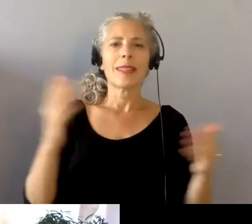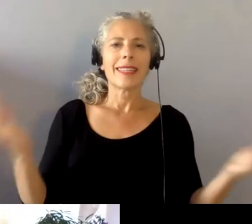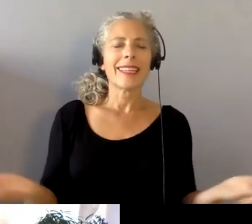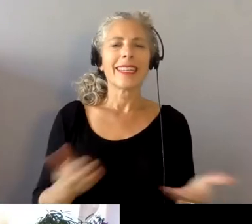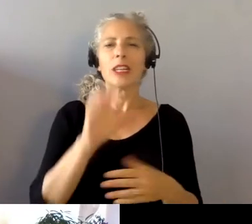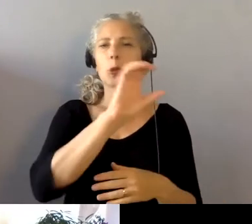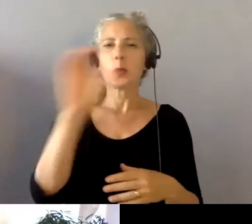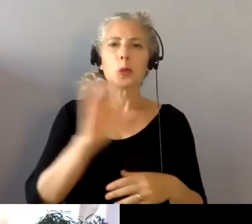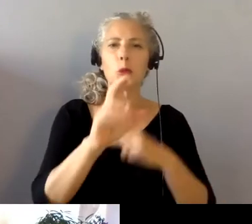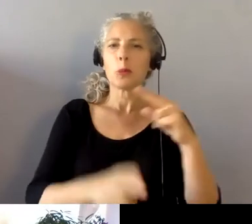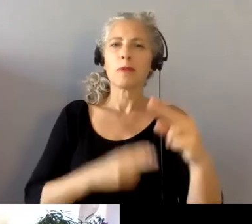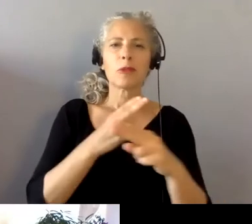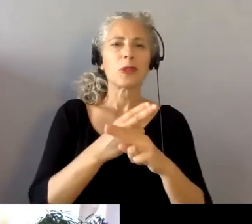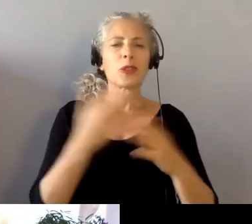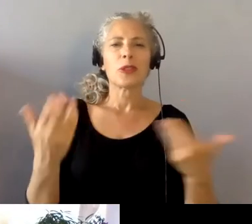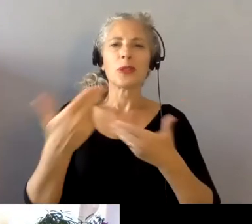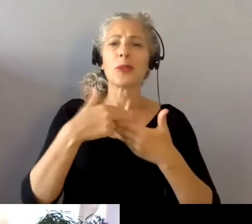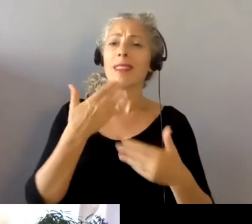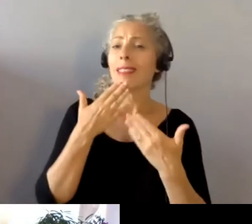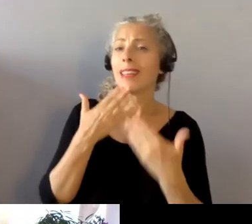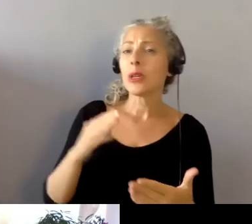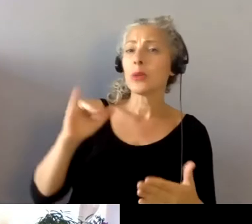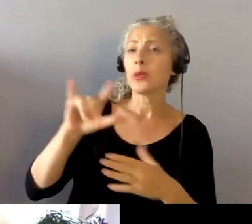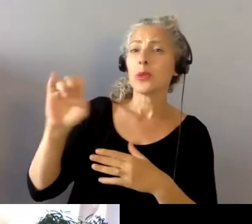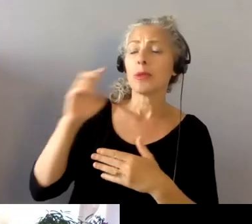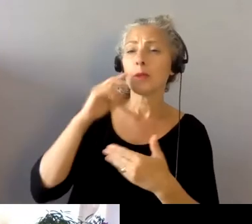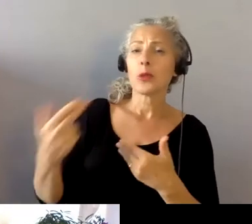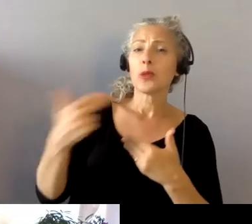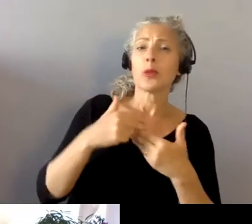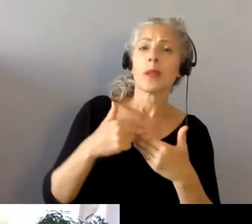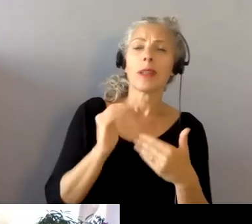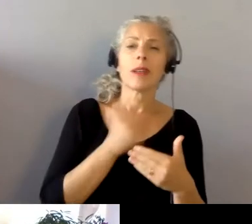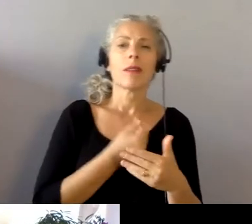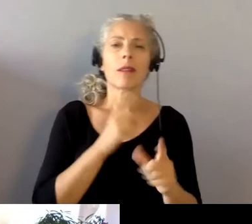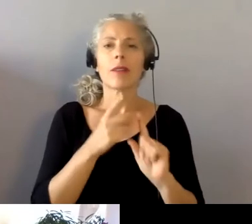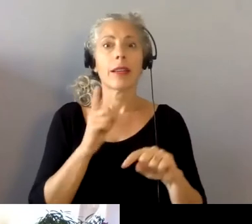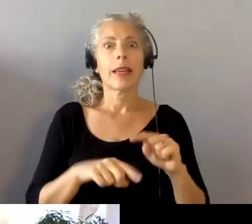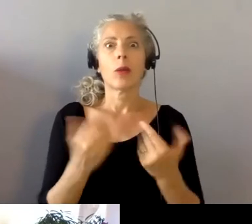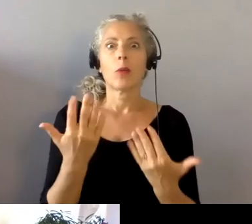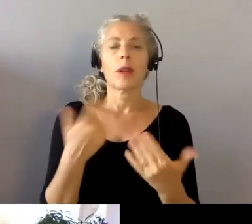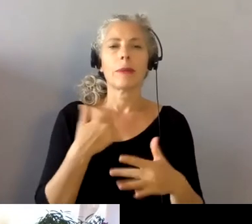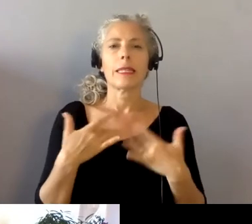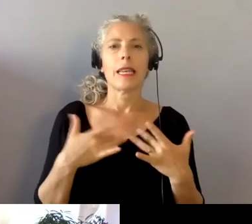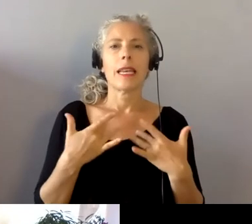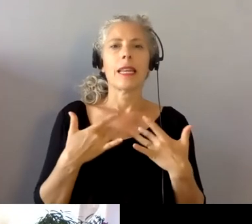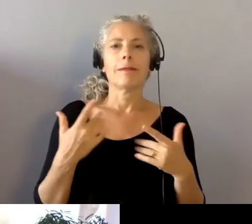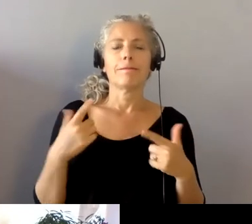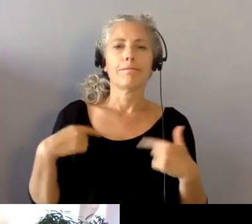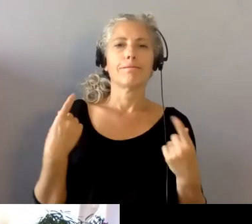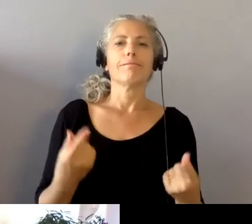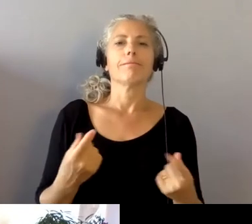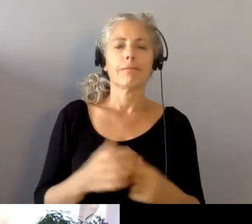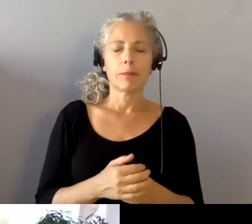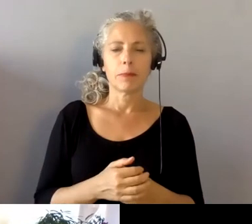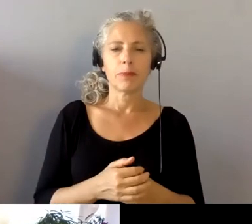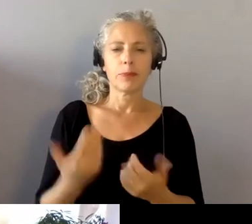is joining us. And thank you, Julie, for joining in this conversation. I can't wait. I've been excited for a while.